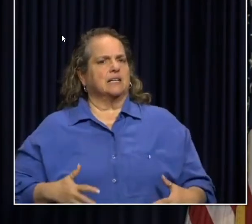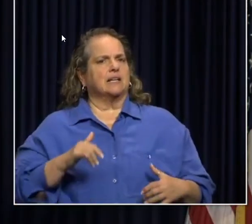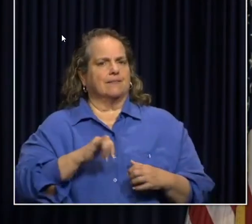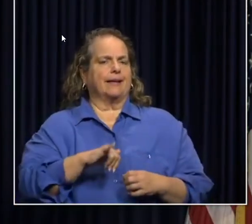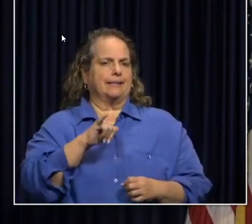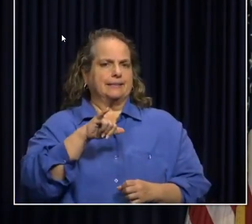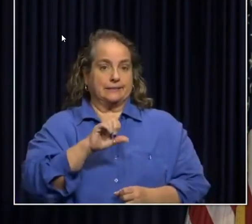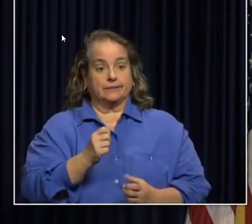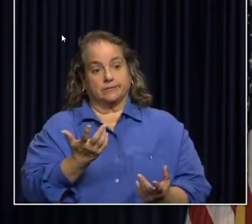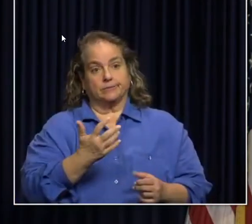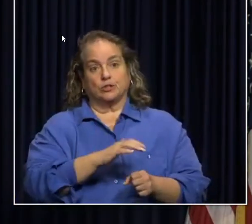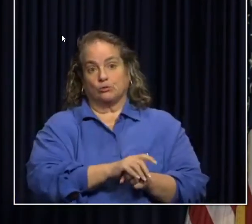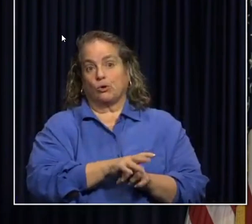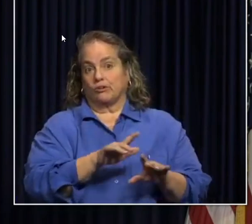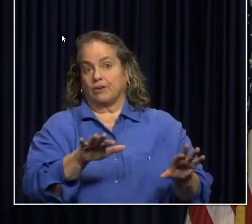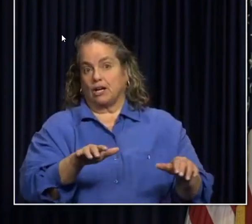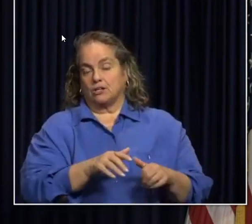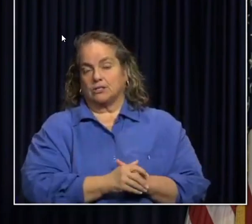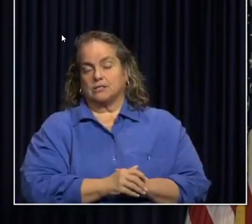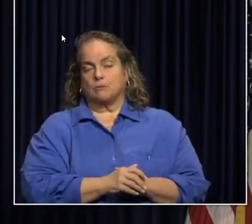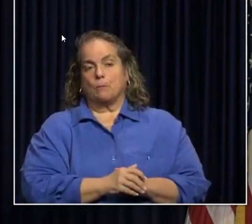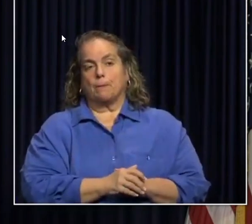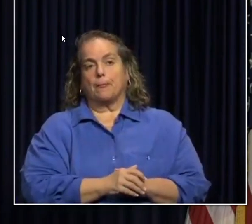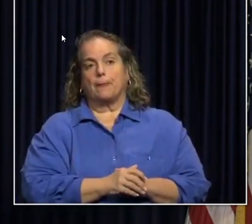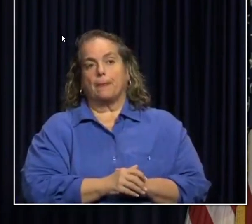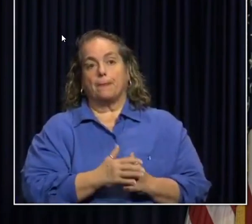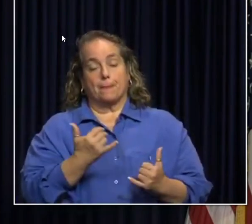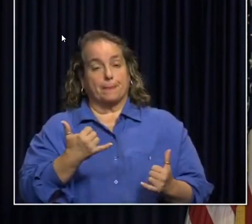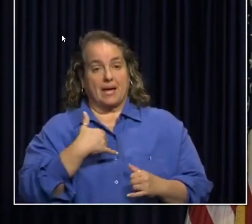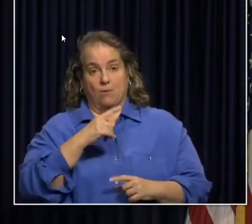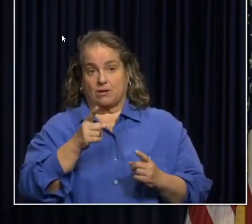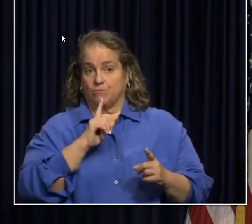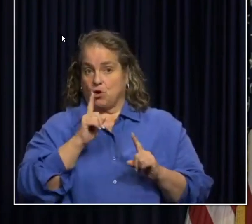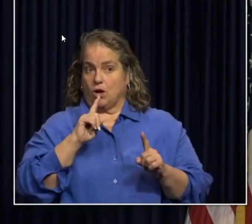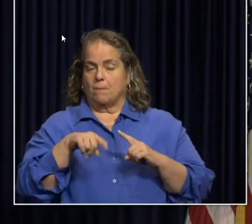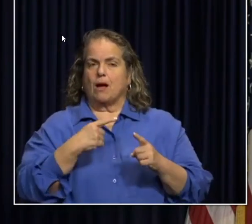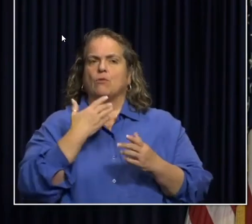coronavirus. Now I'm going to talk about the good things we see out there on social media.